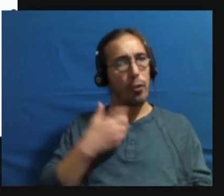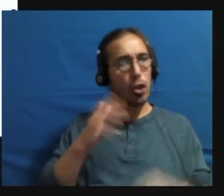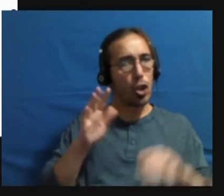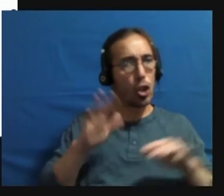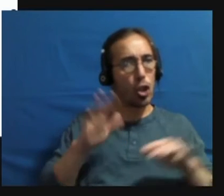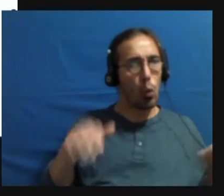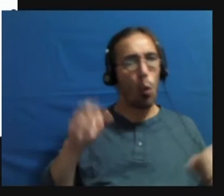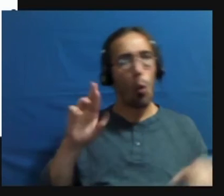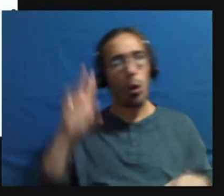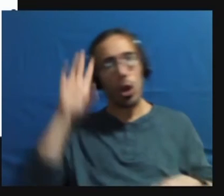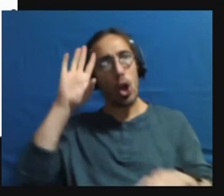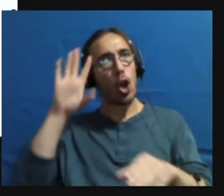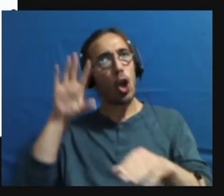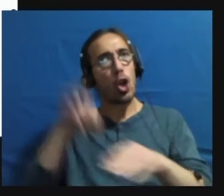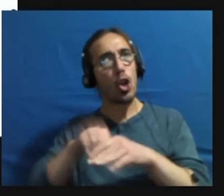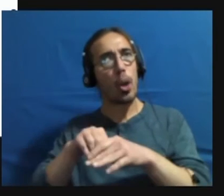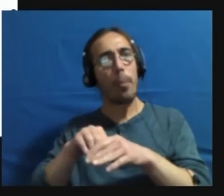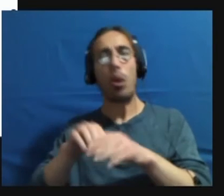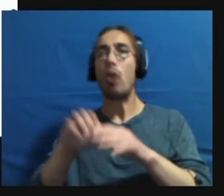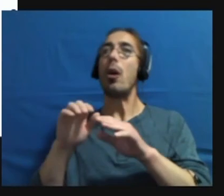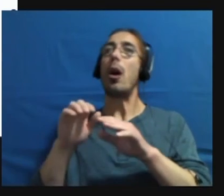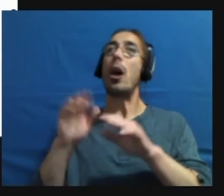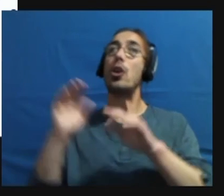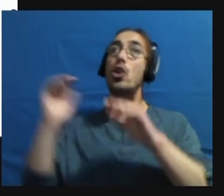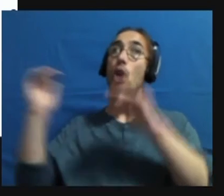autistic adults that we know stimming,